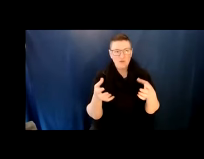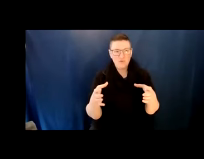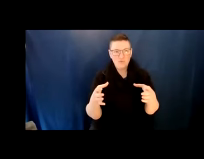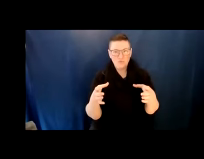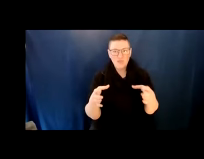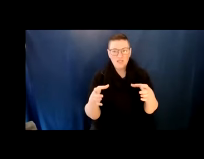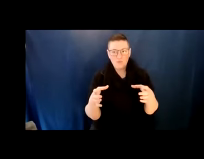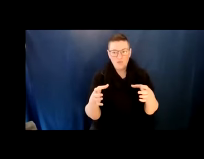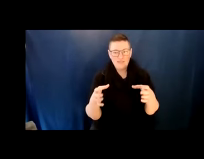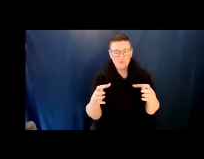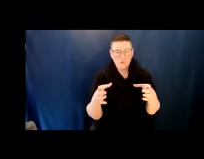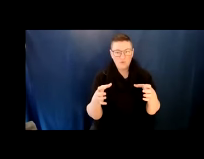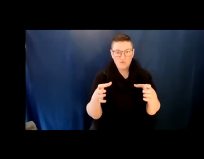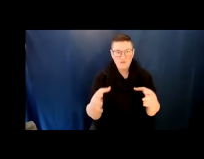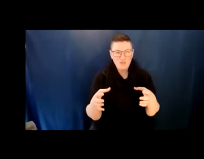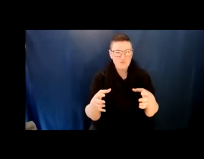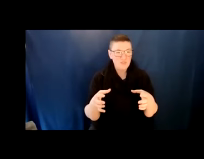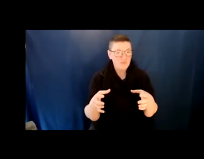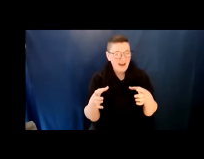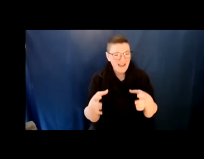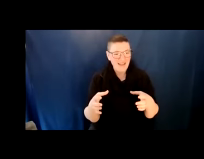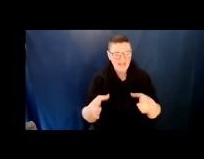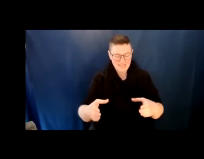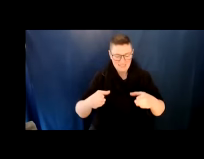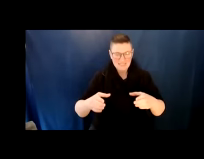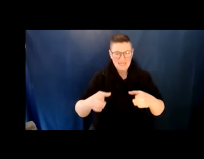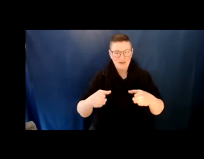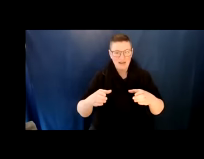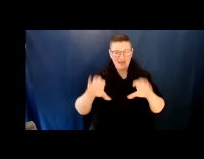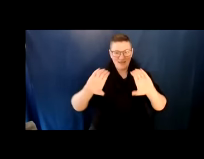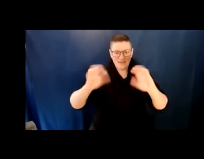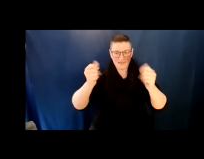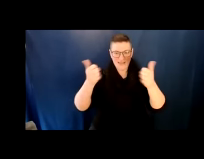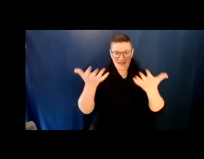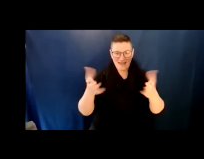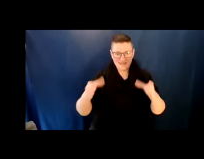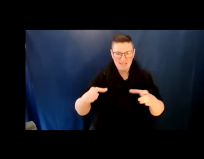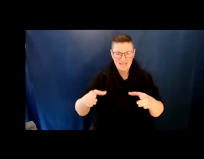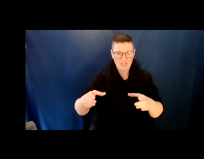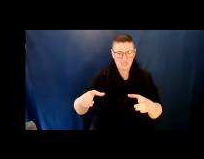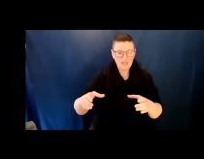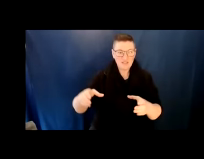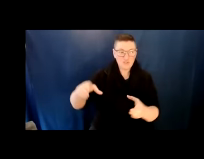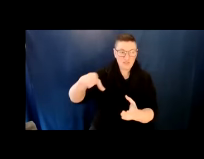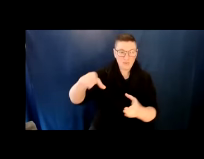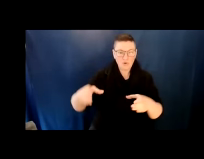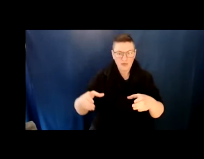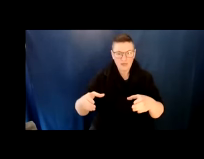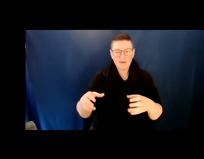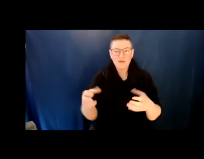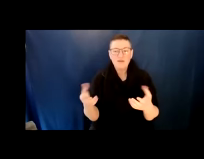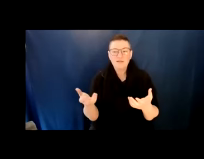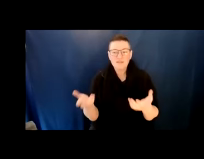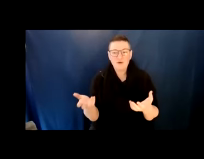know, the volume isn't what's being highlighted. It's the container and the hands, the agent doing the